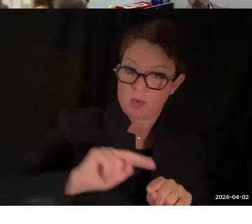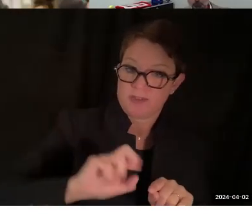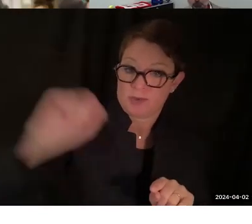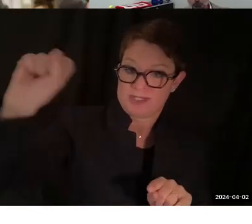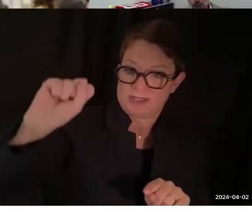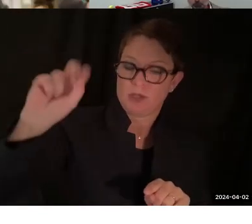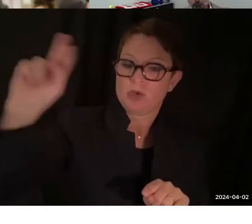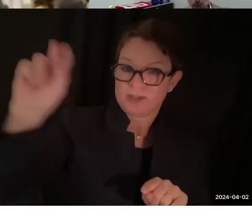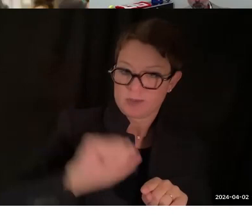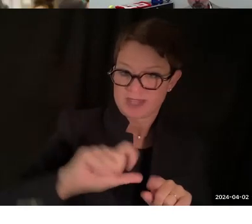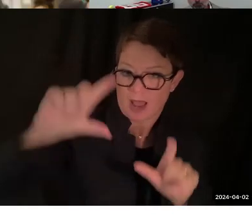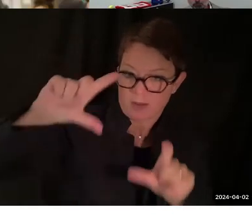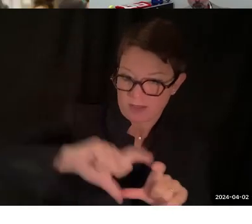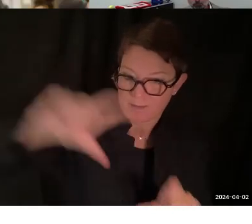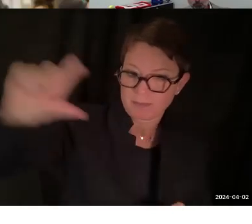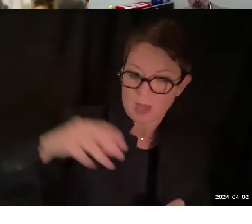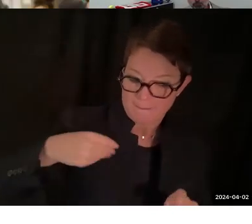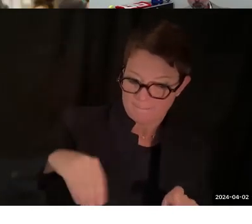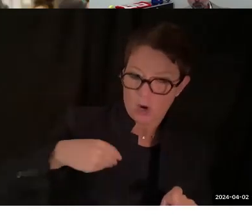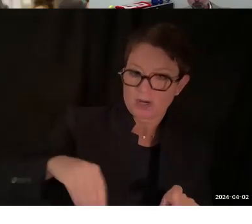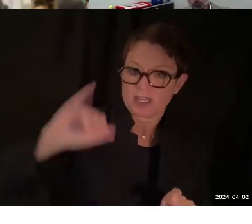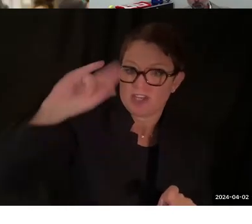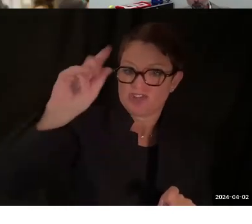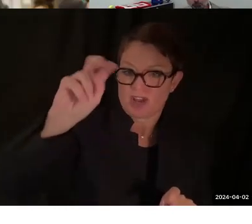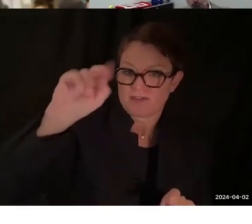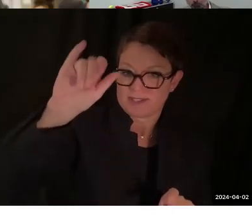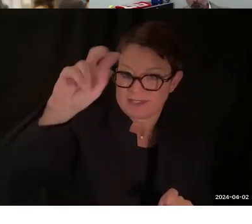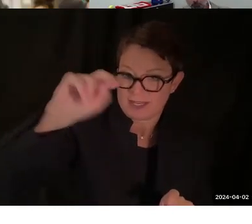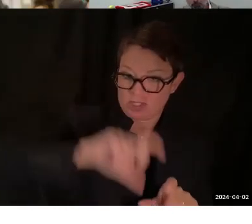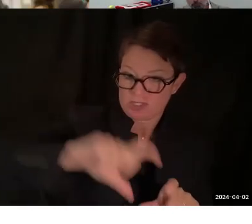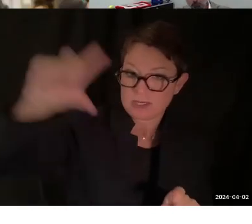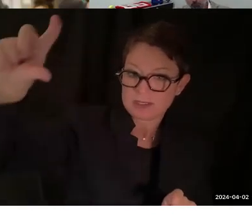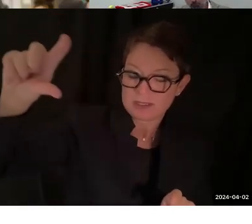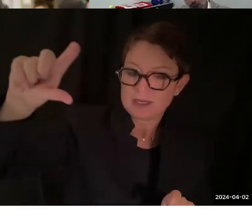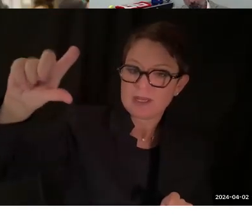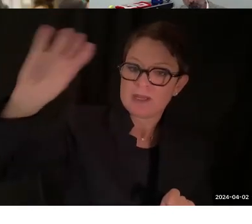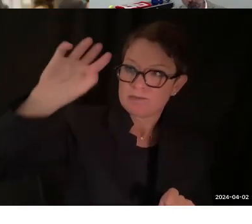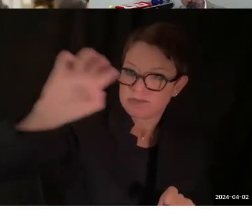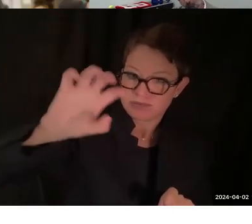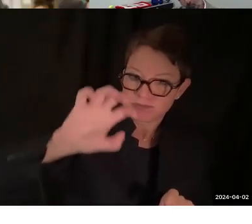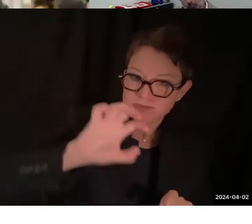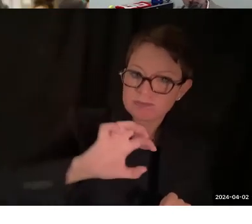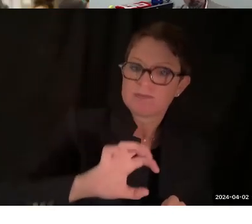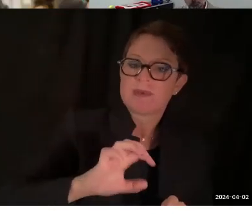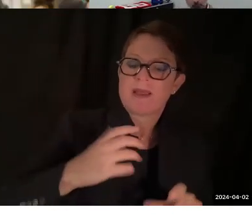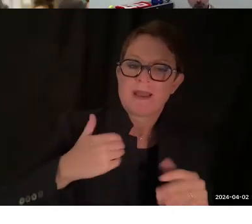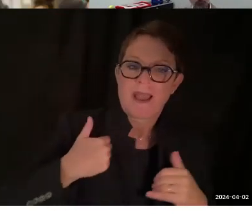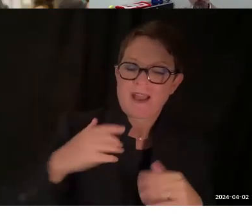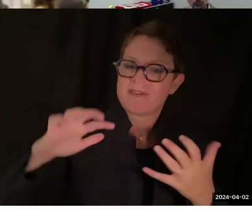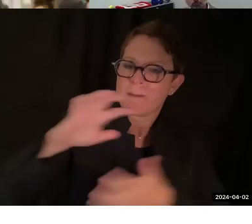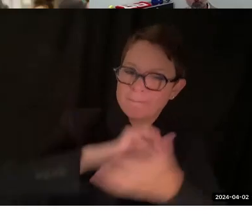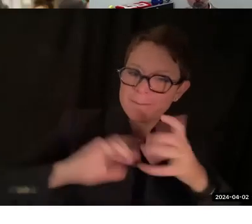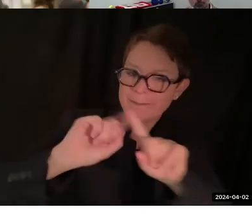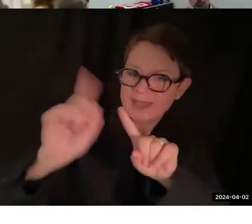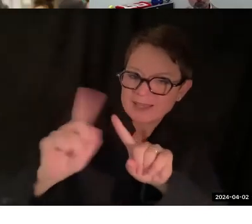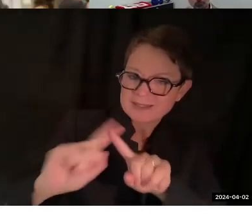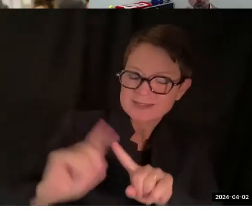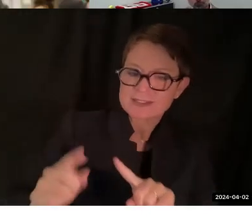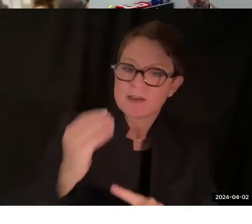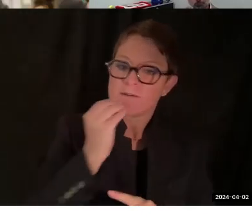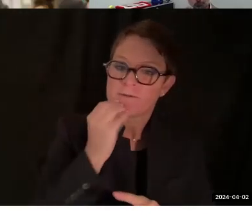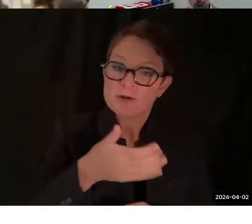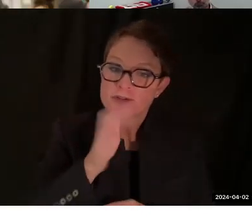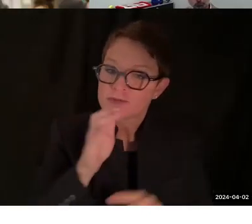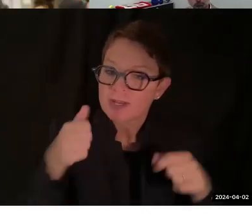site, connecting Market Street towards Jefferson Station, can have an opportunity to have a mixture of food and